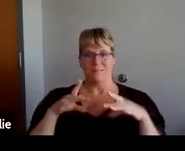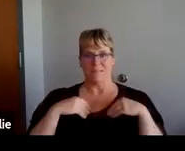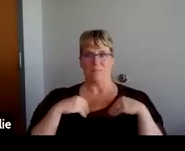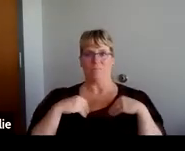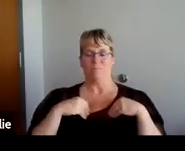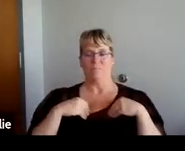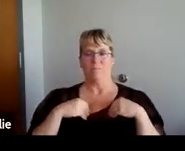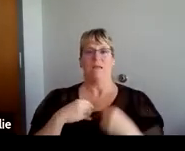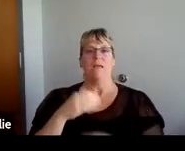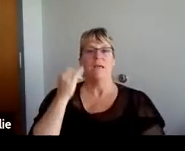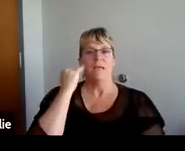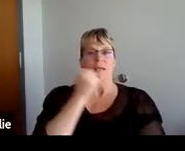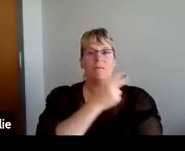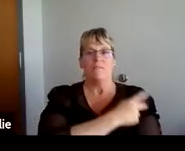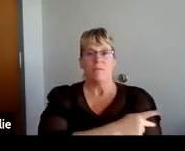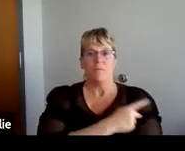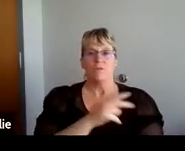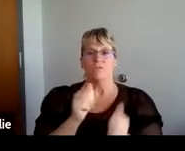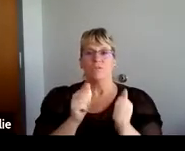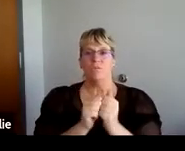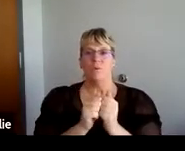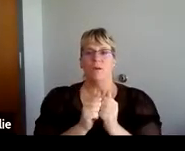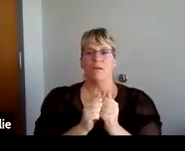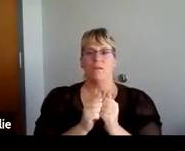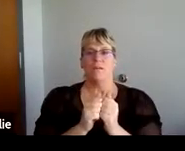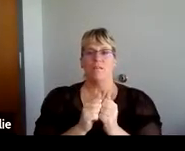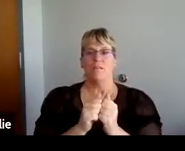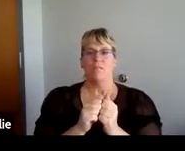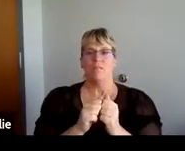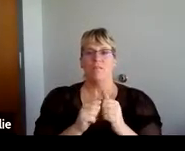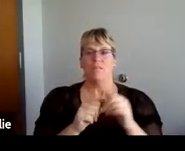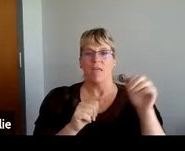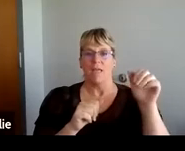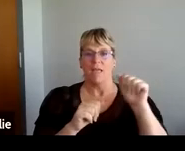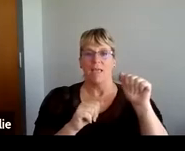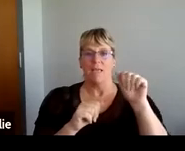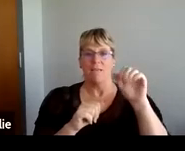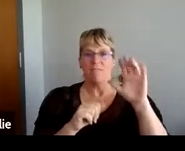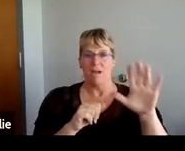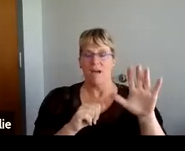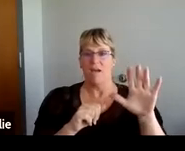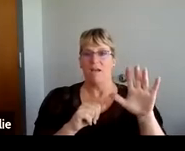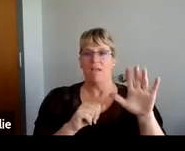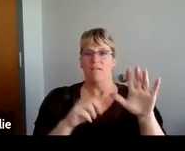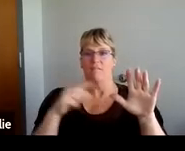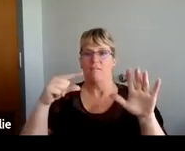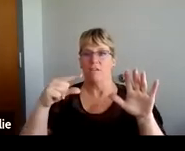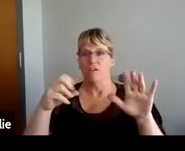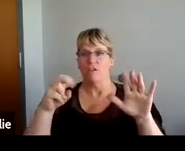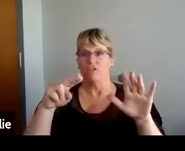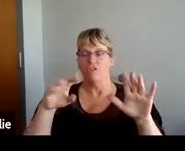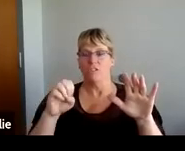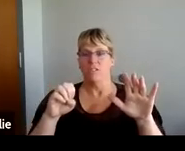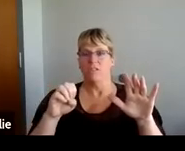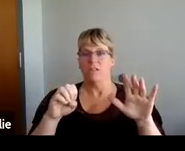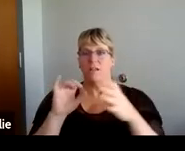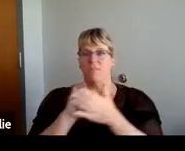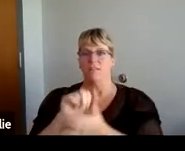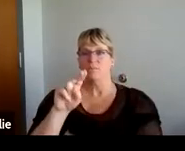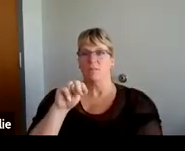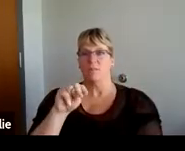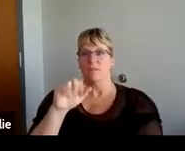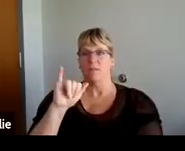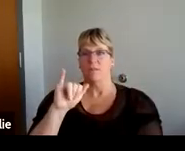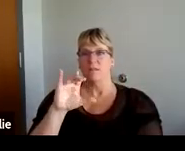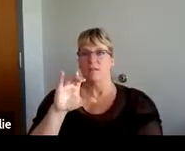the patient with the Charna A5 gene, which it relates to nicotine, and they have